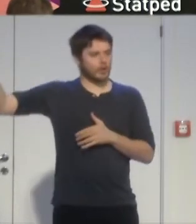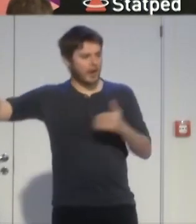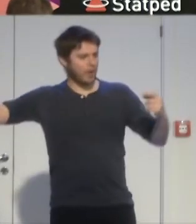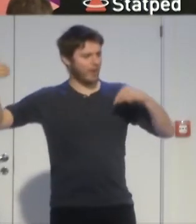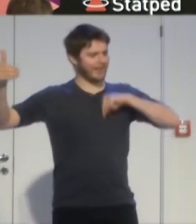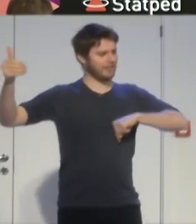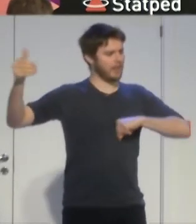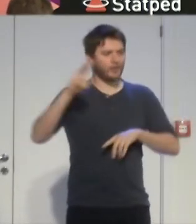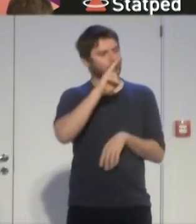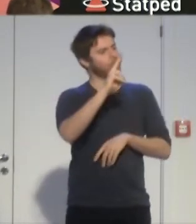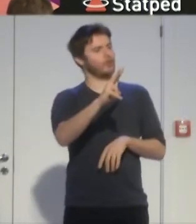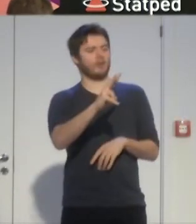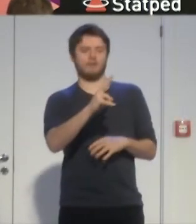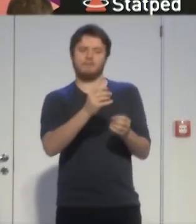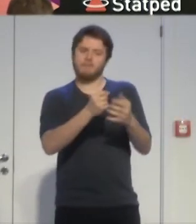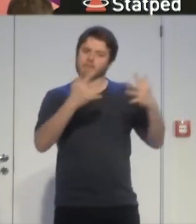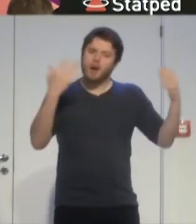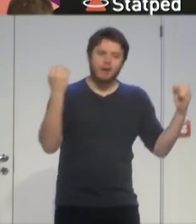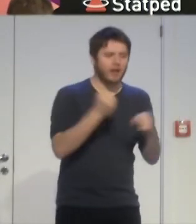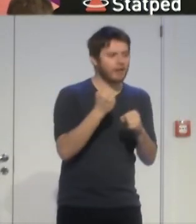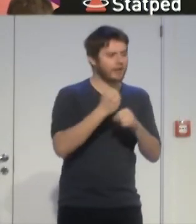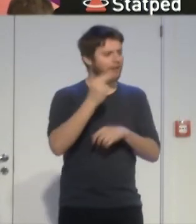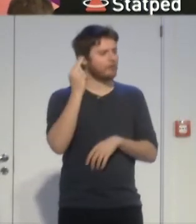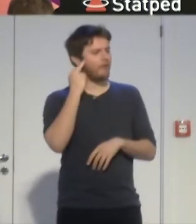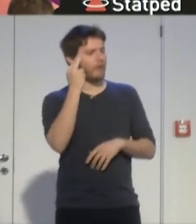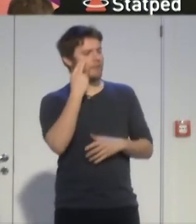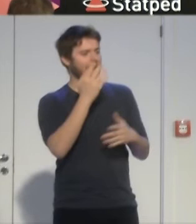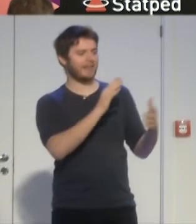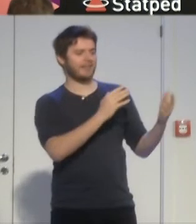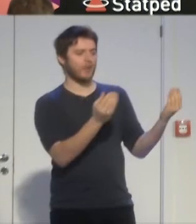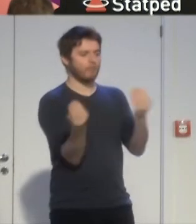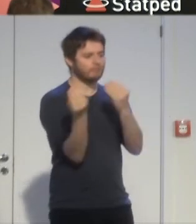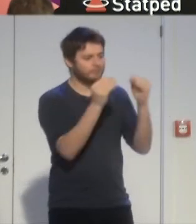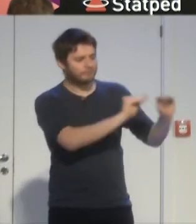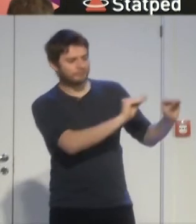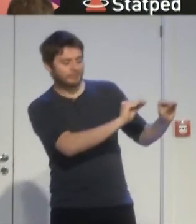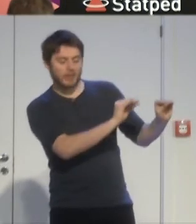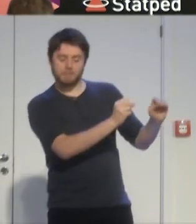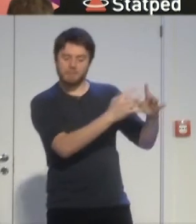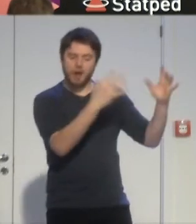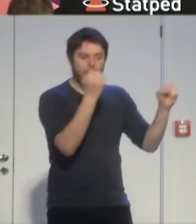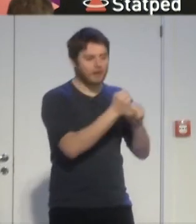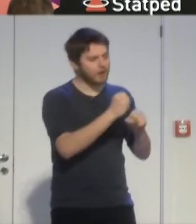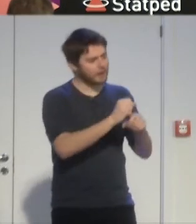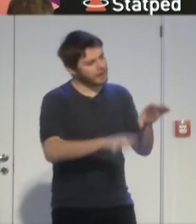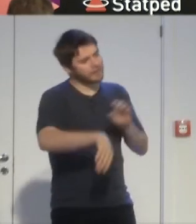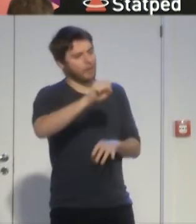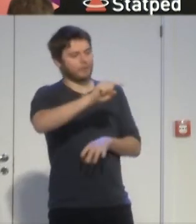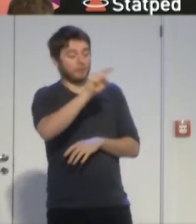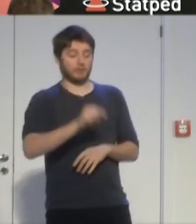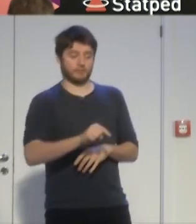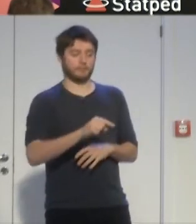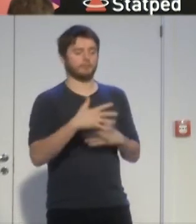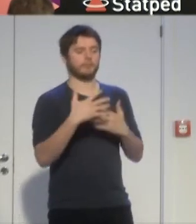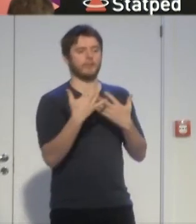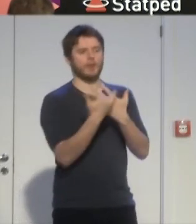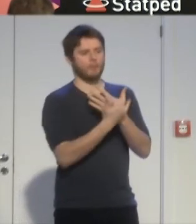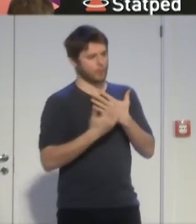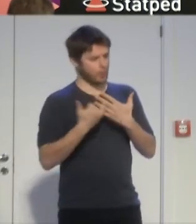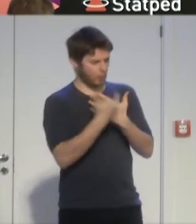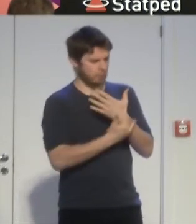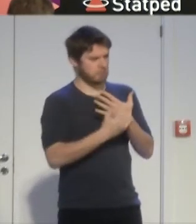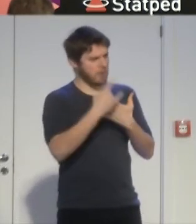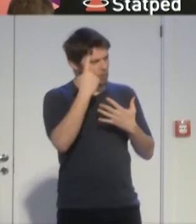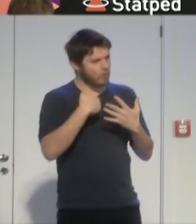addressed again and again in the history of deafblind education. On YouTube, still on YouTube, I think, at